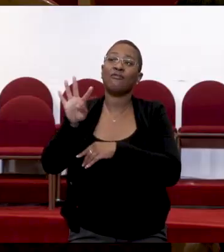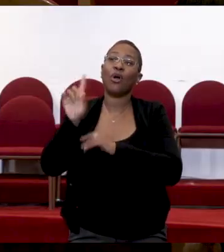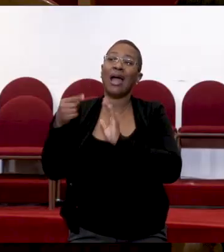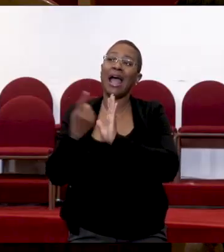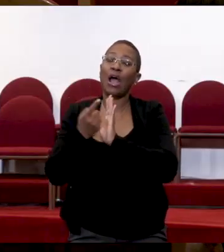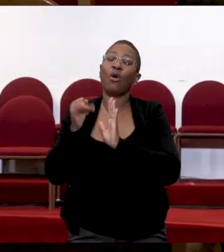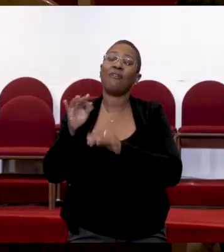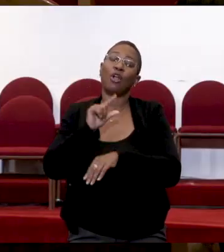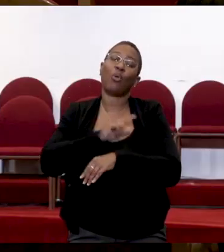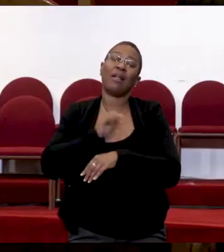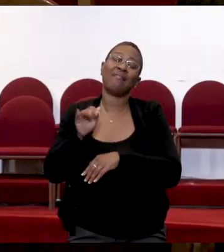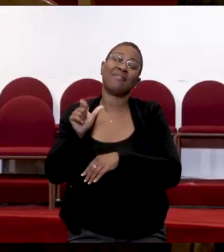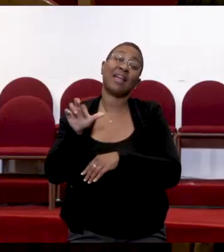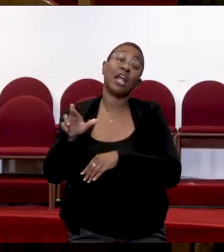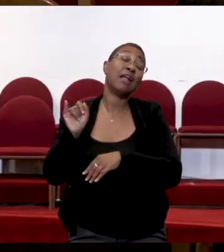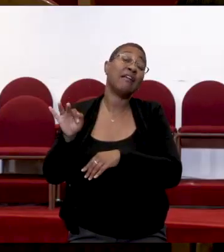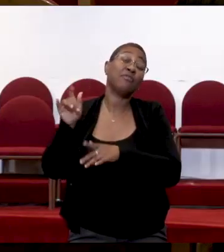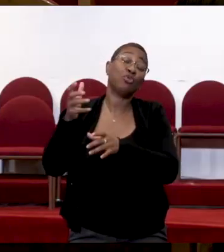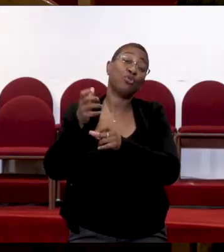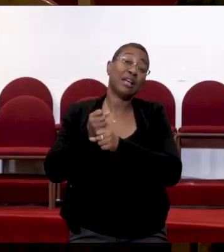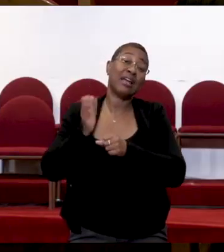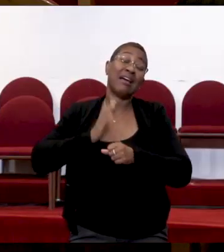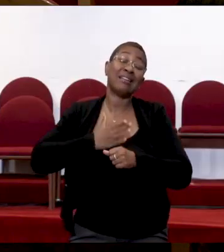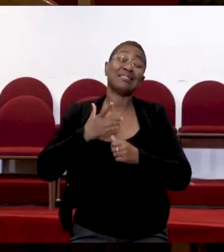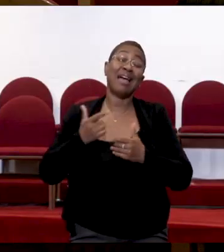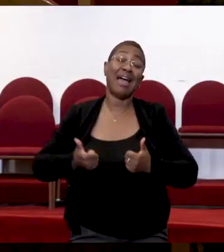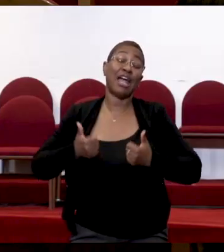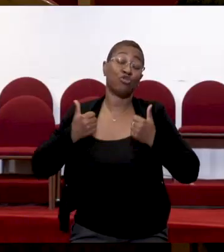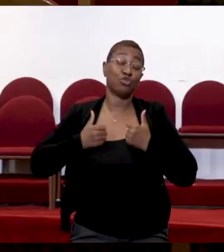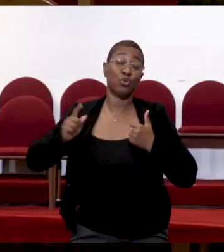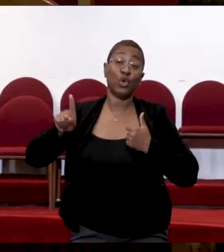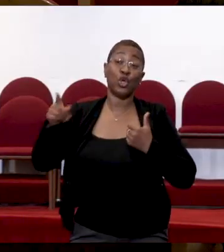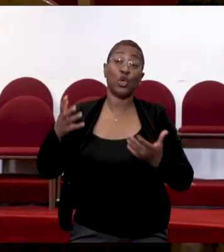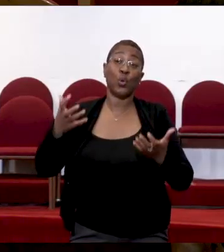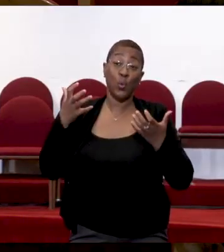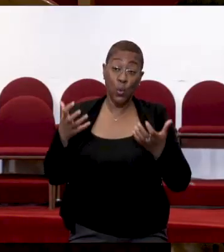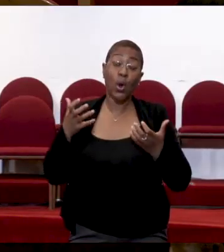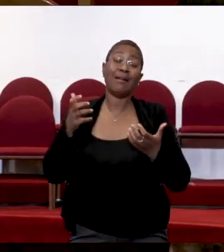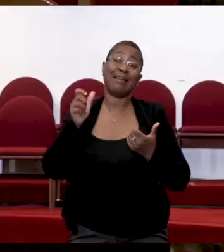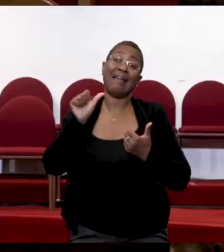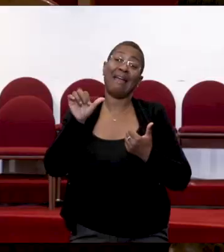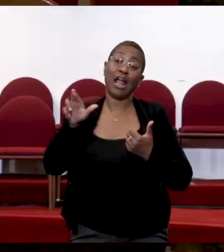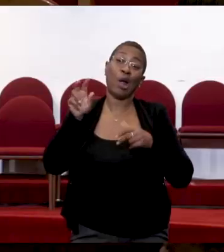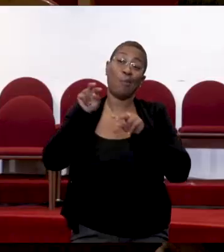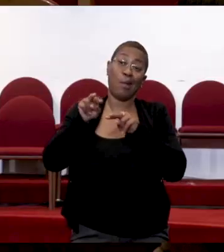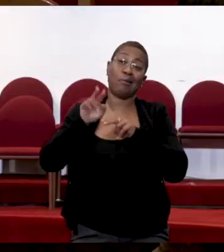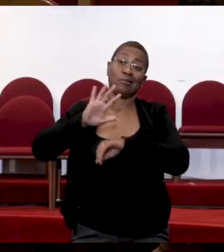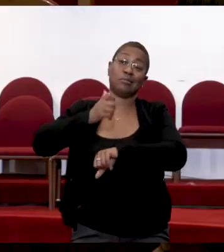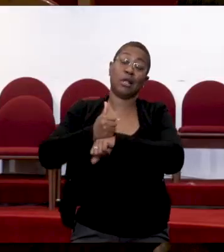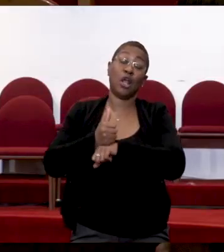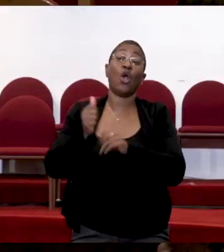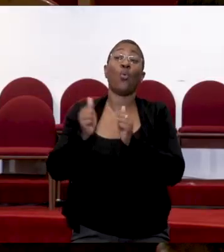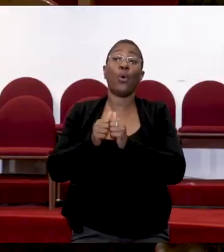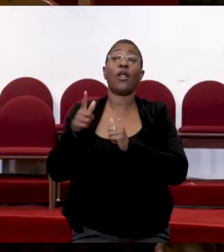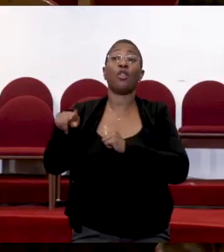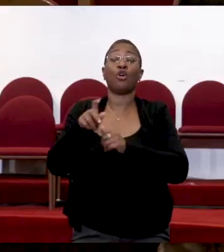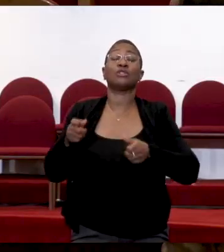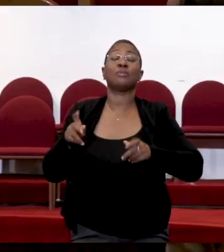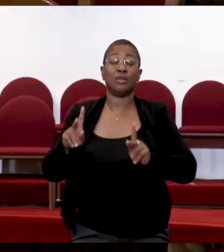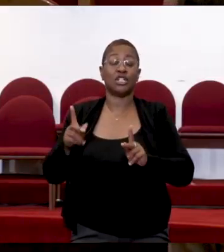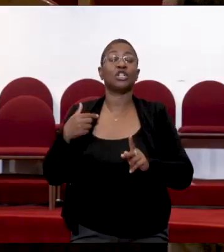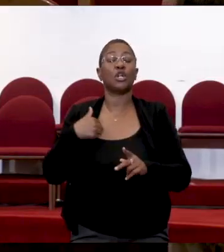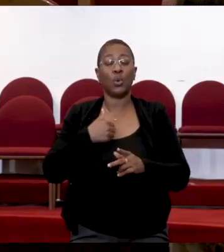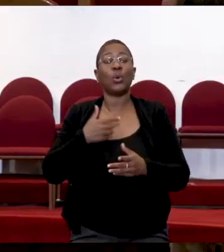quality of the air. So you get us the addresses that you want, and we will put the monitors with the homeowner's permission in those yards.